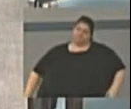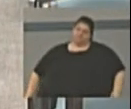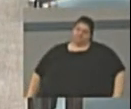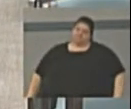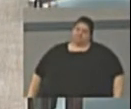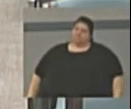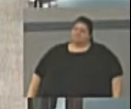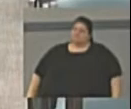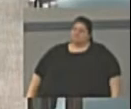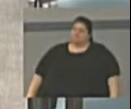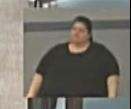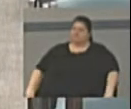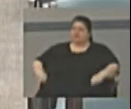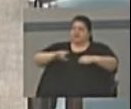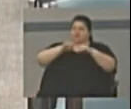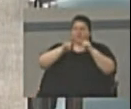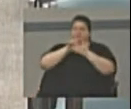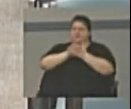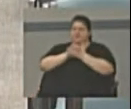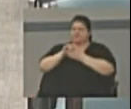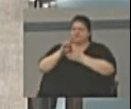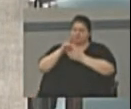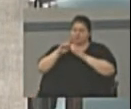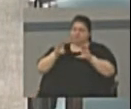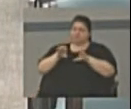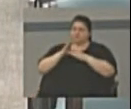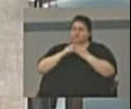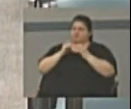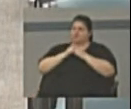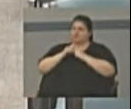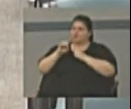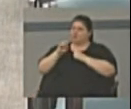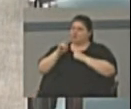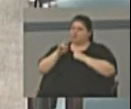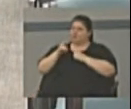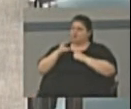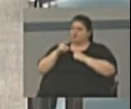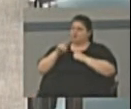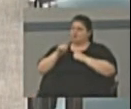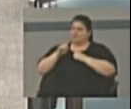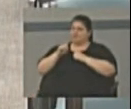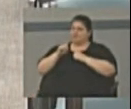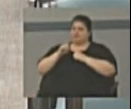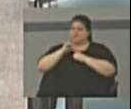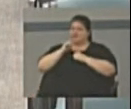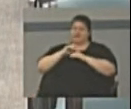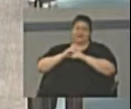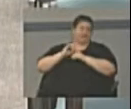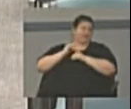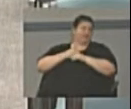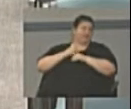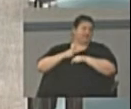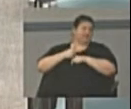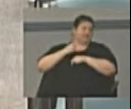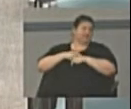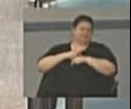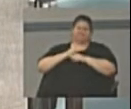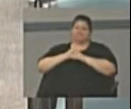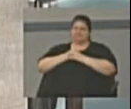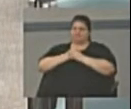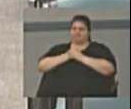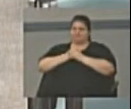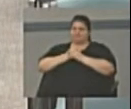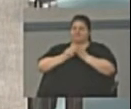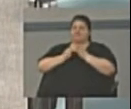I don't believe you're going to do anything with the overpass, but maybe... Not in our lifetime. Yeah. Maybe make First